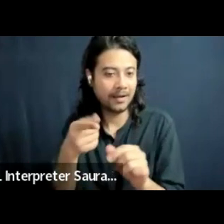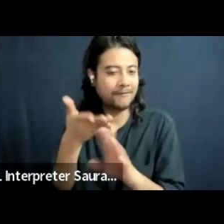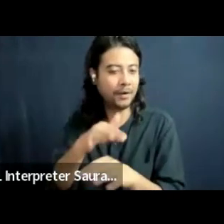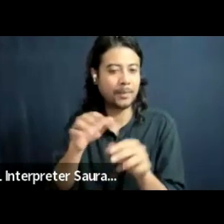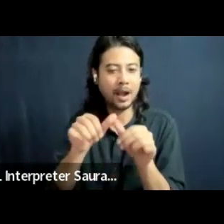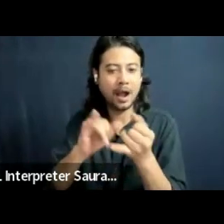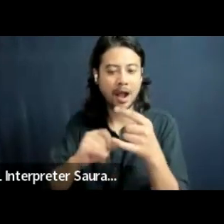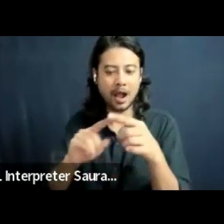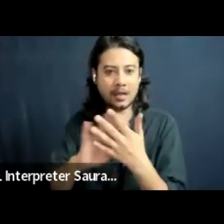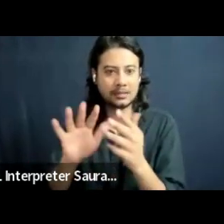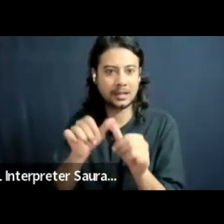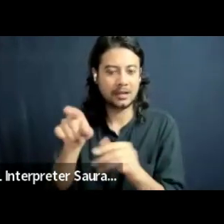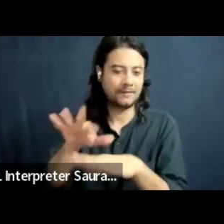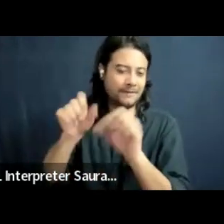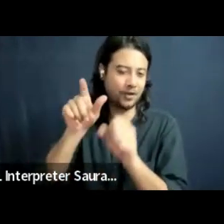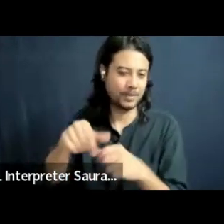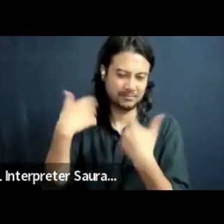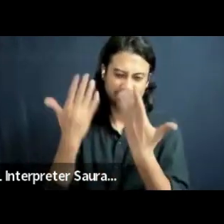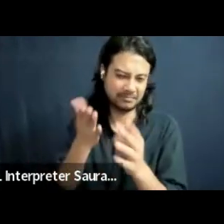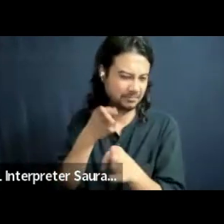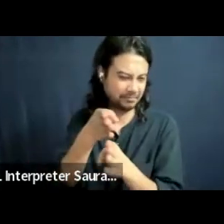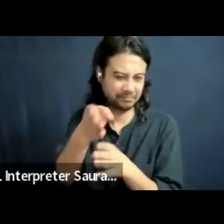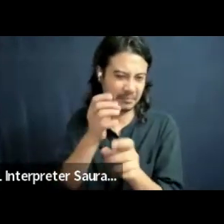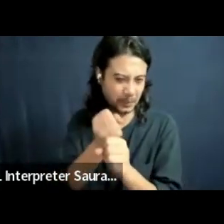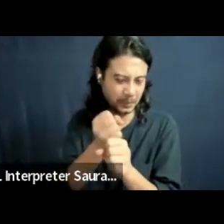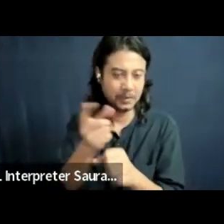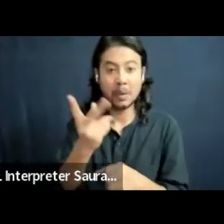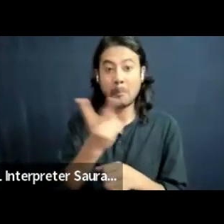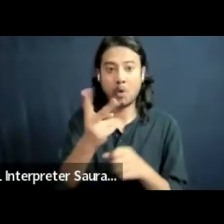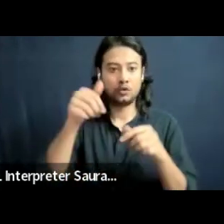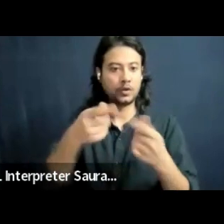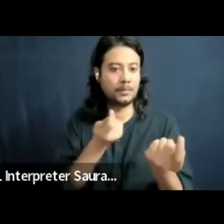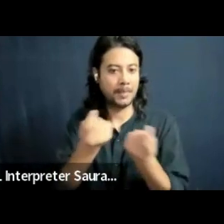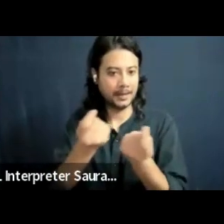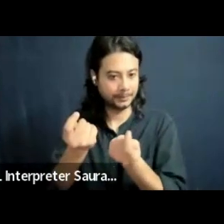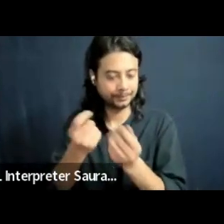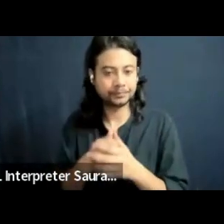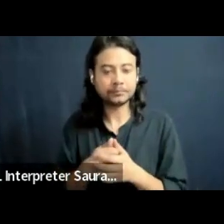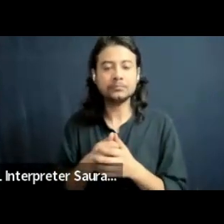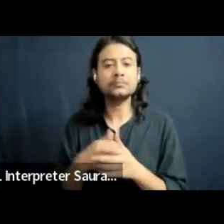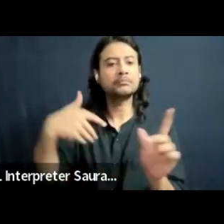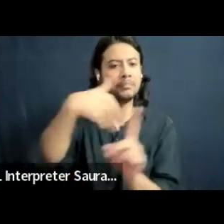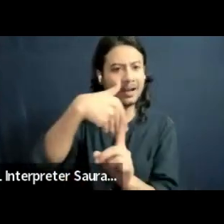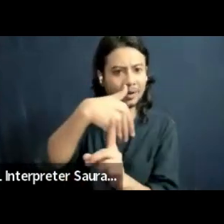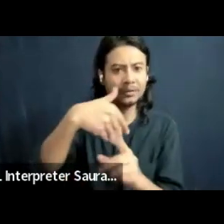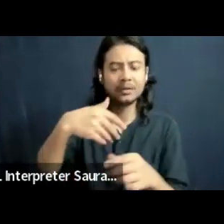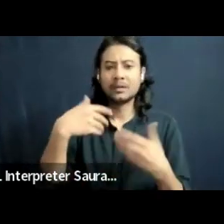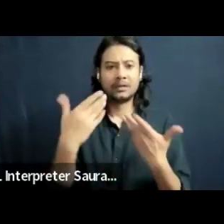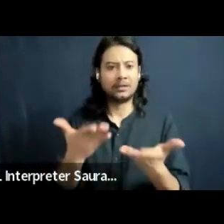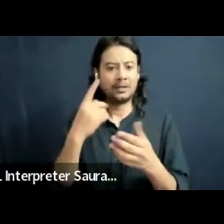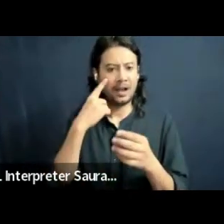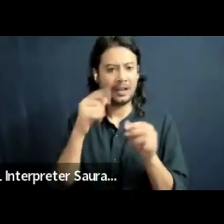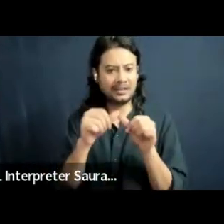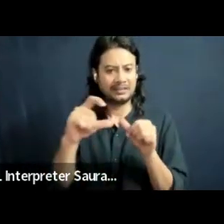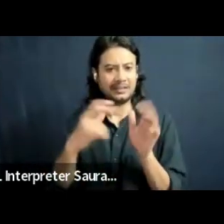the following manner. We'll have a first agenda and context setting, that why we are having this session and how the transition and